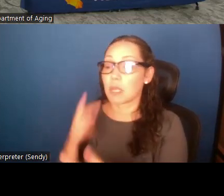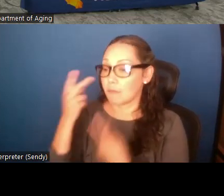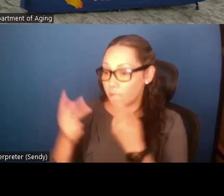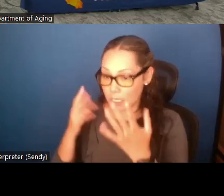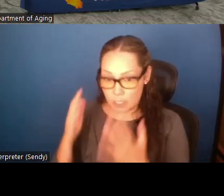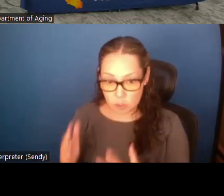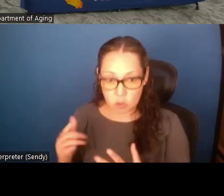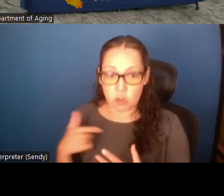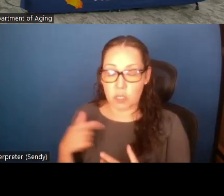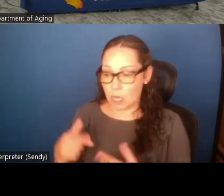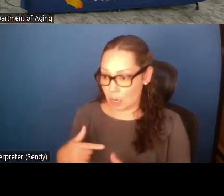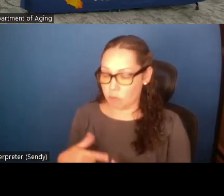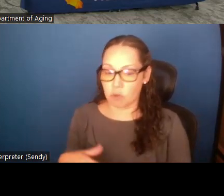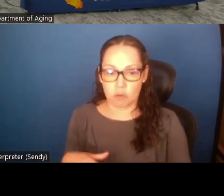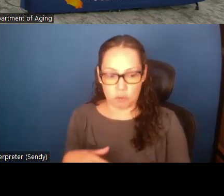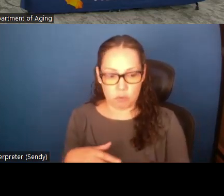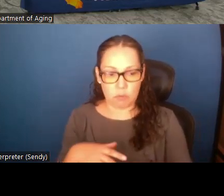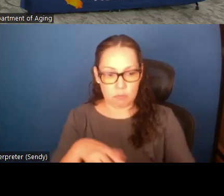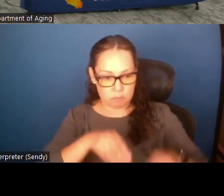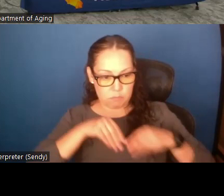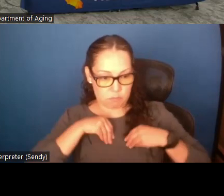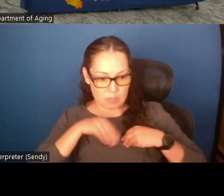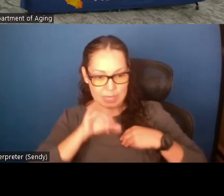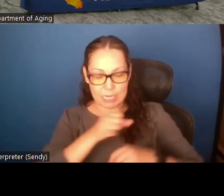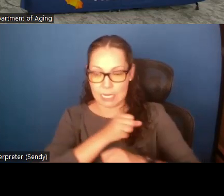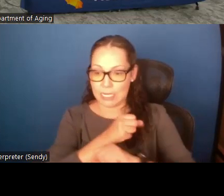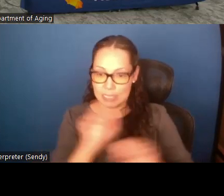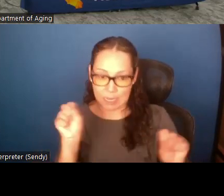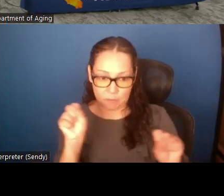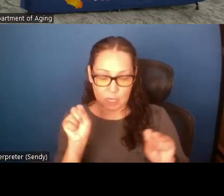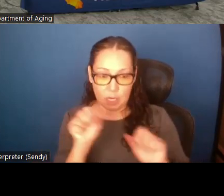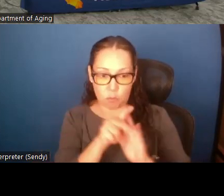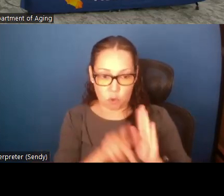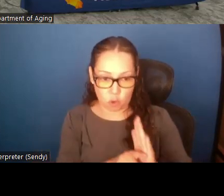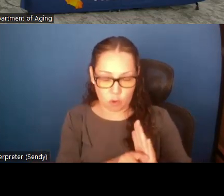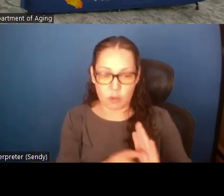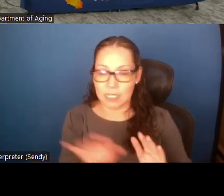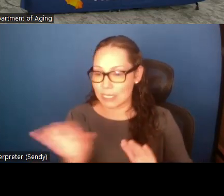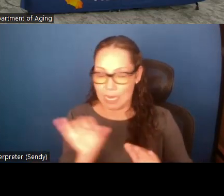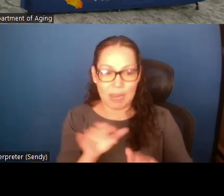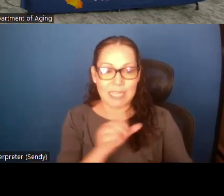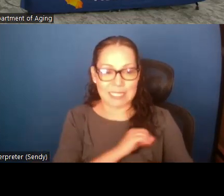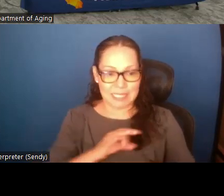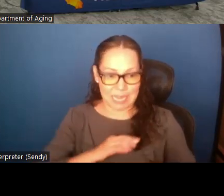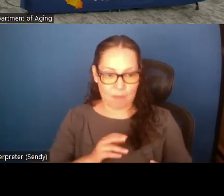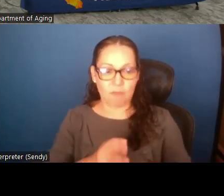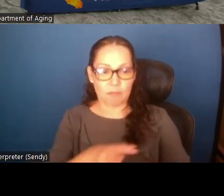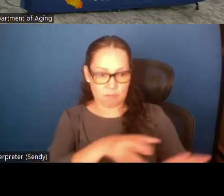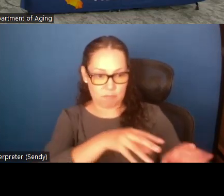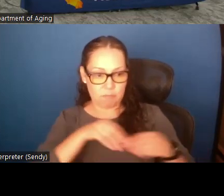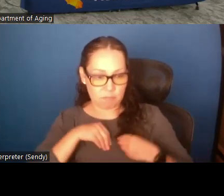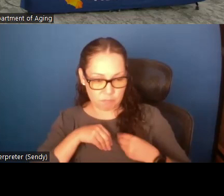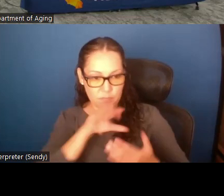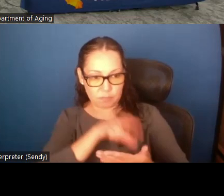to the same safety protocols as long-term care facility staff, although acknowledging that